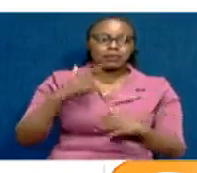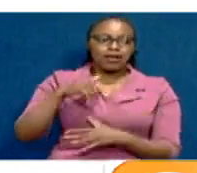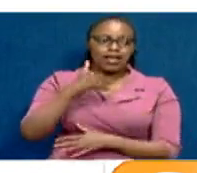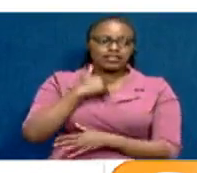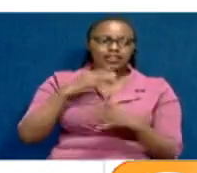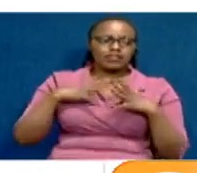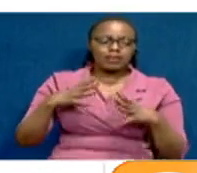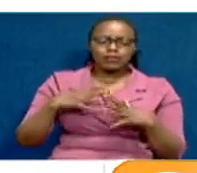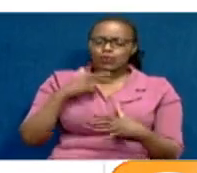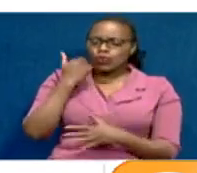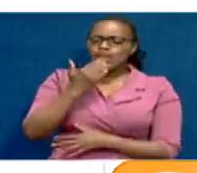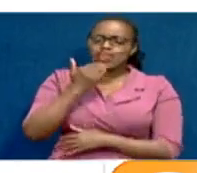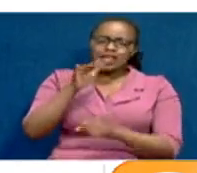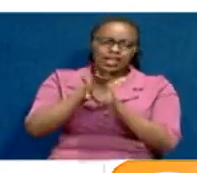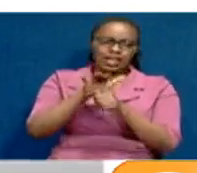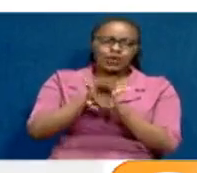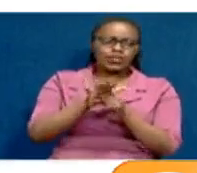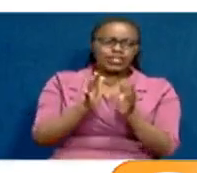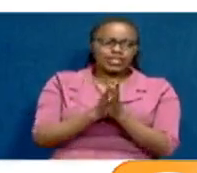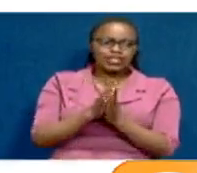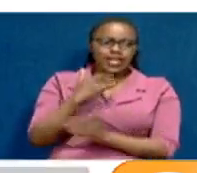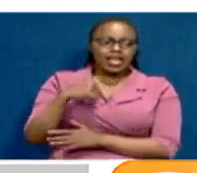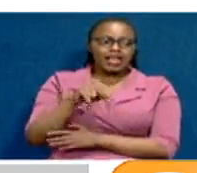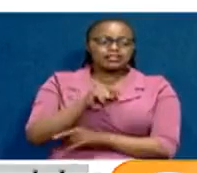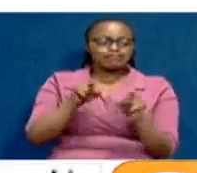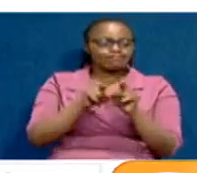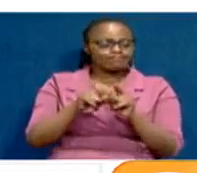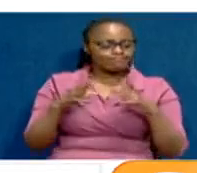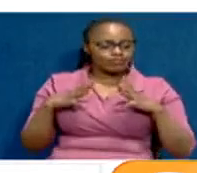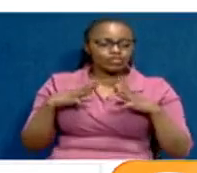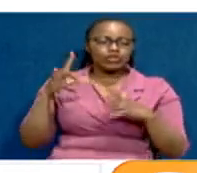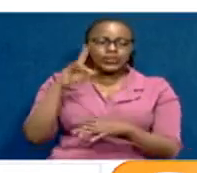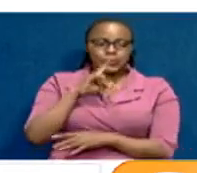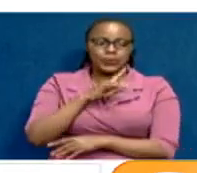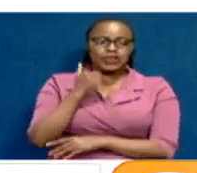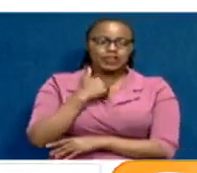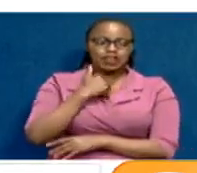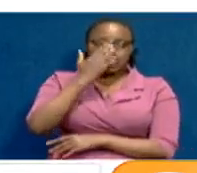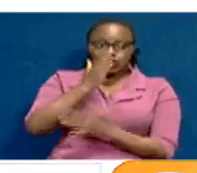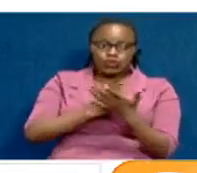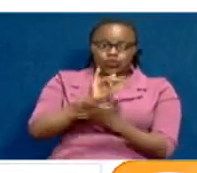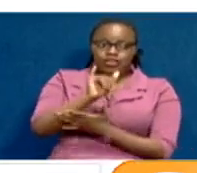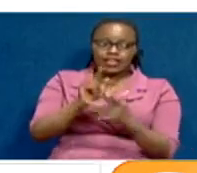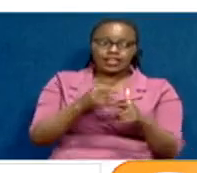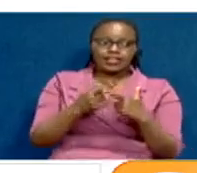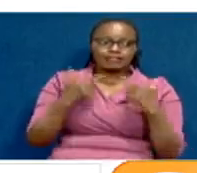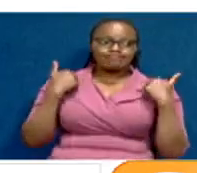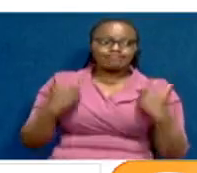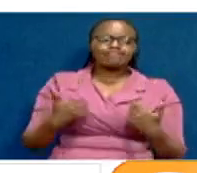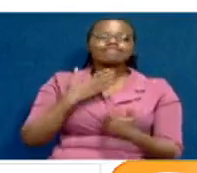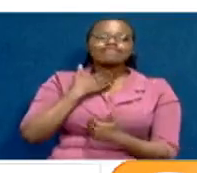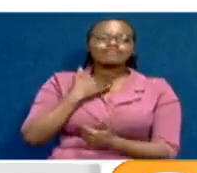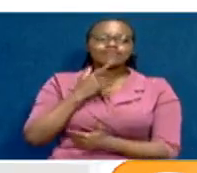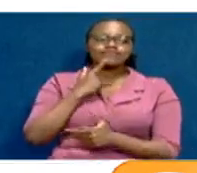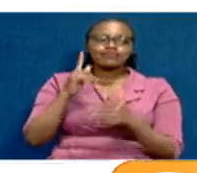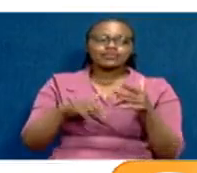not thankless, and that is what we have come here to demonstrate. And for that reason, I really would want